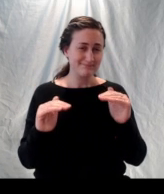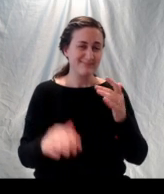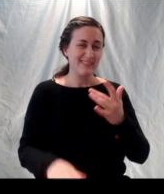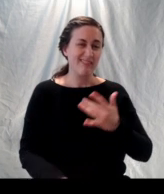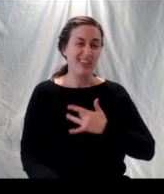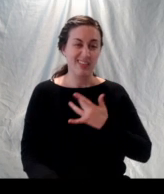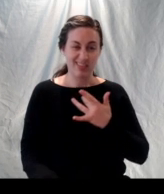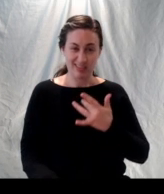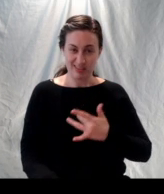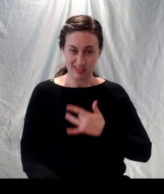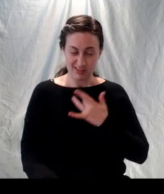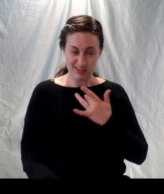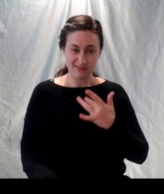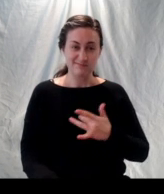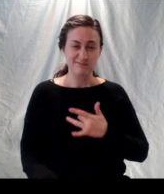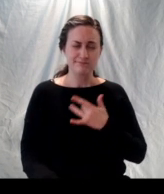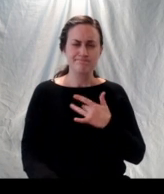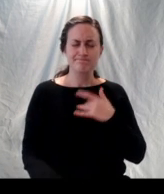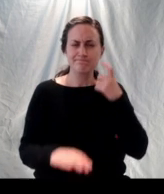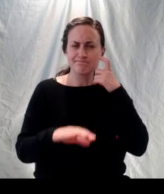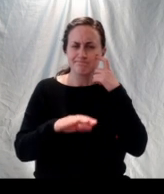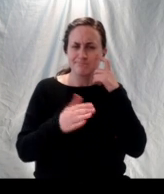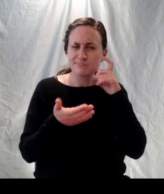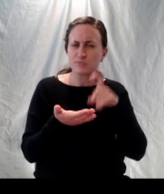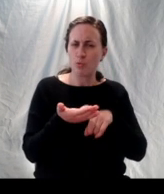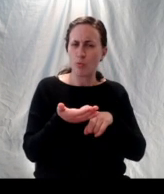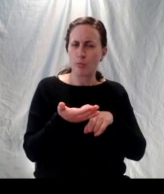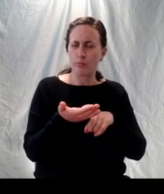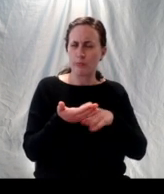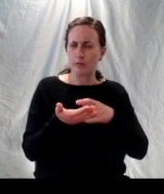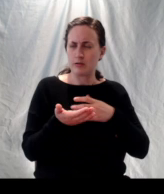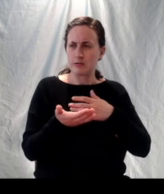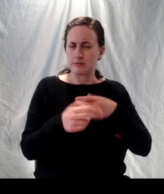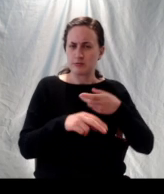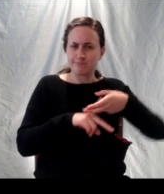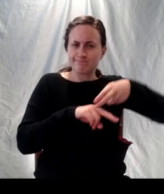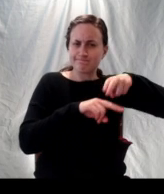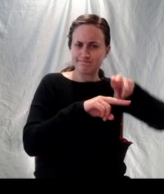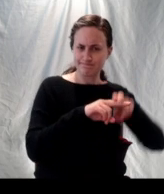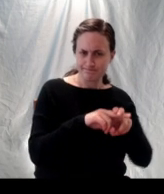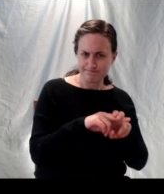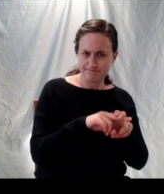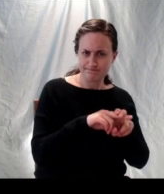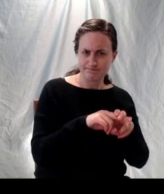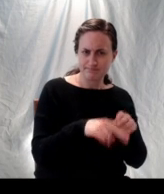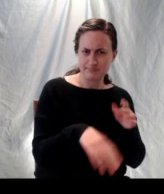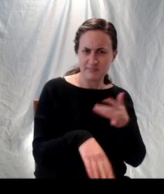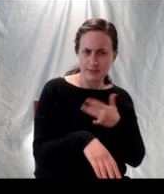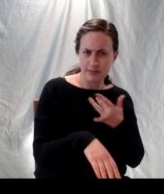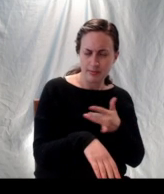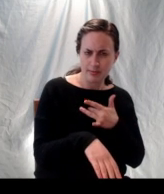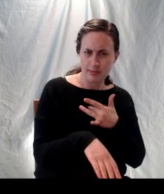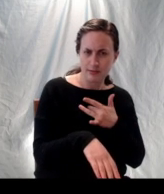floor. How do your feet feel on the floor? You're having equal weight